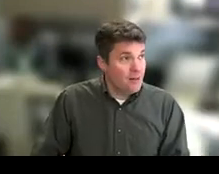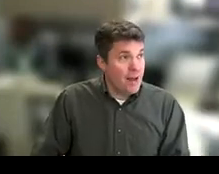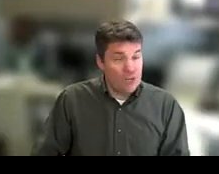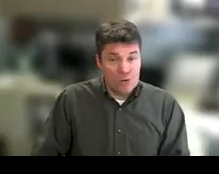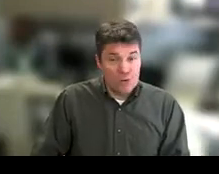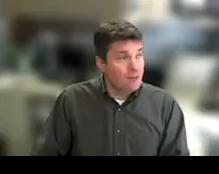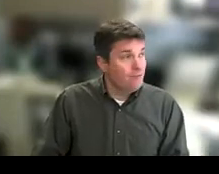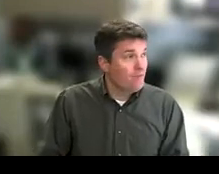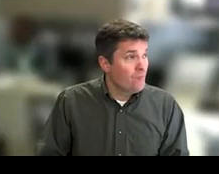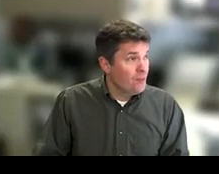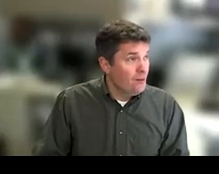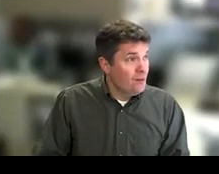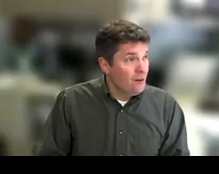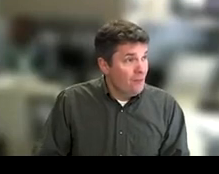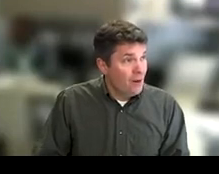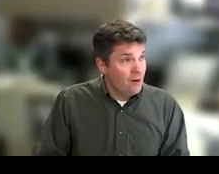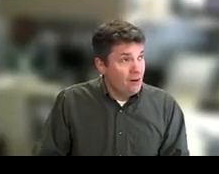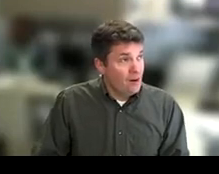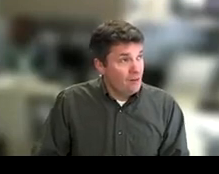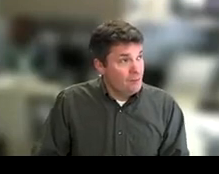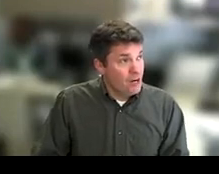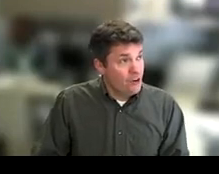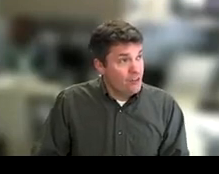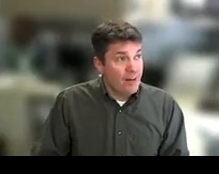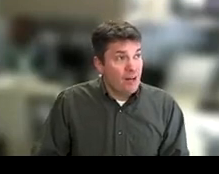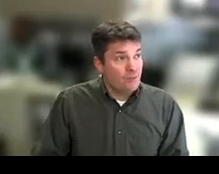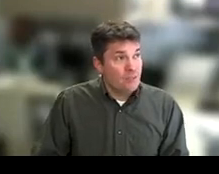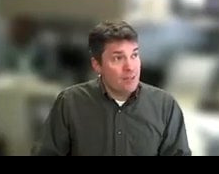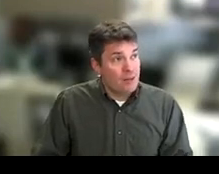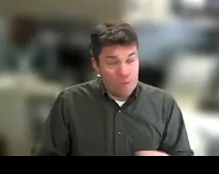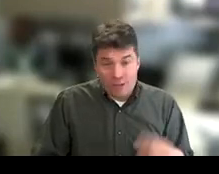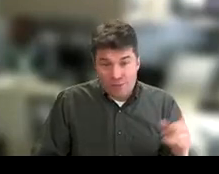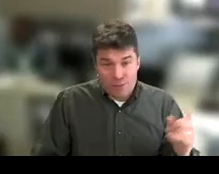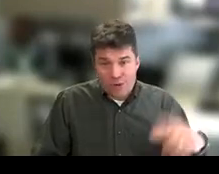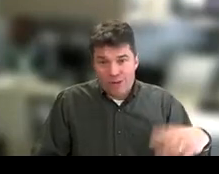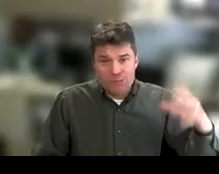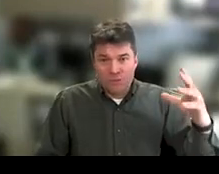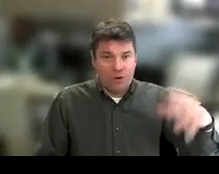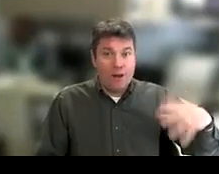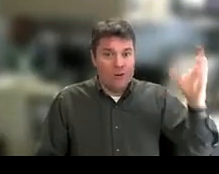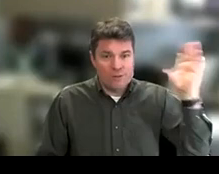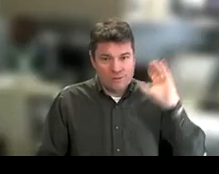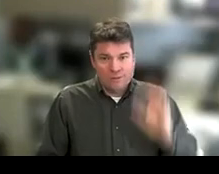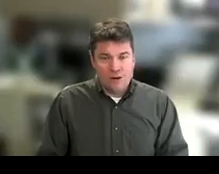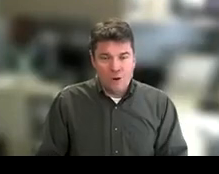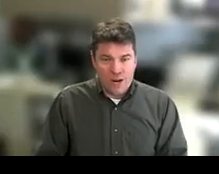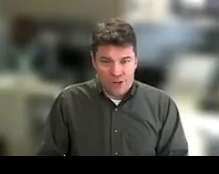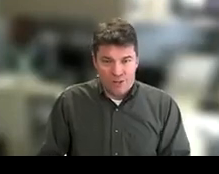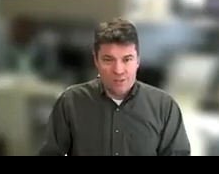device attached to it. And then speakers and announcements at pulpits, the podiums, or